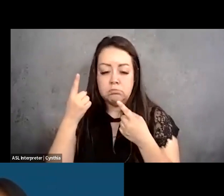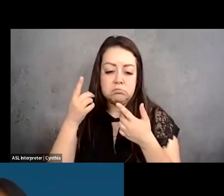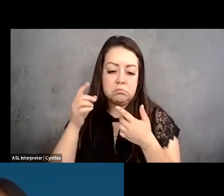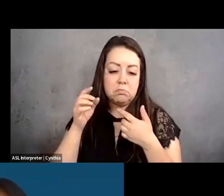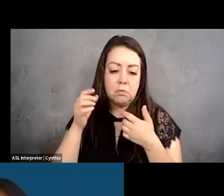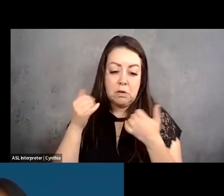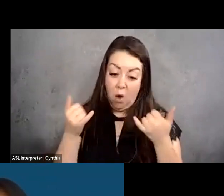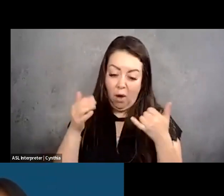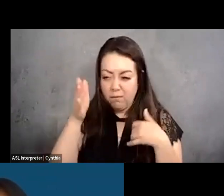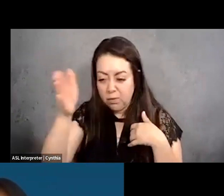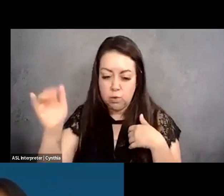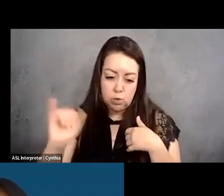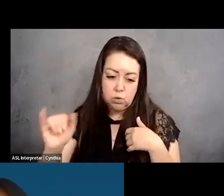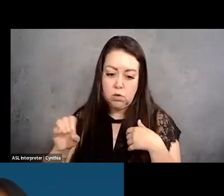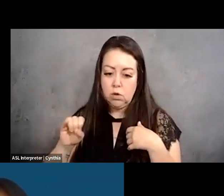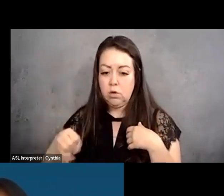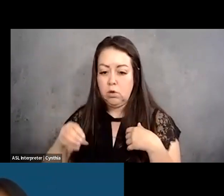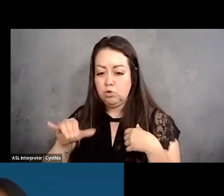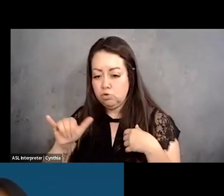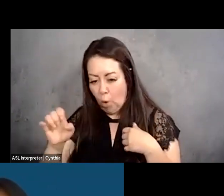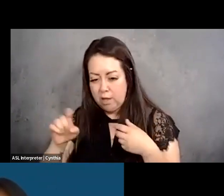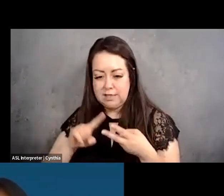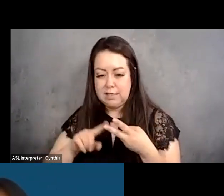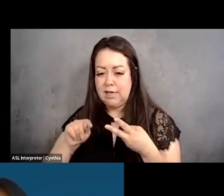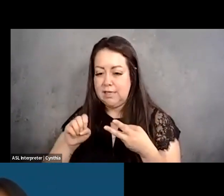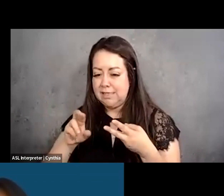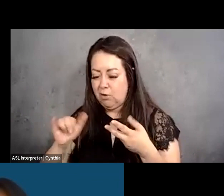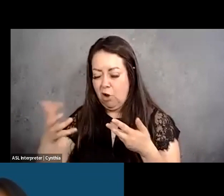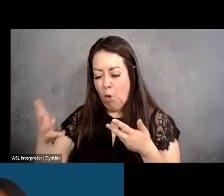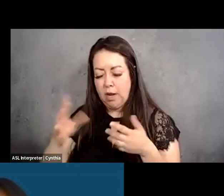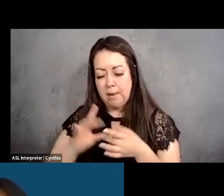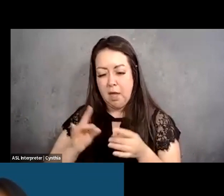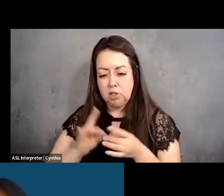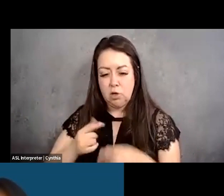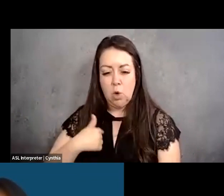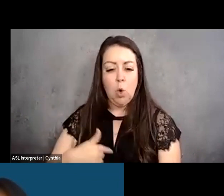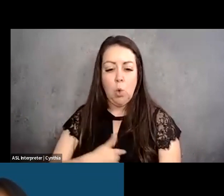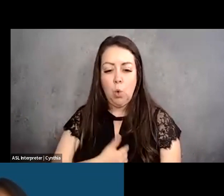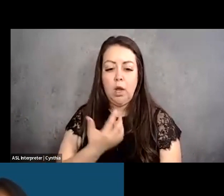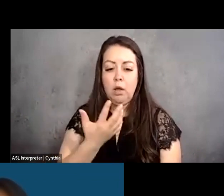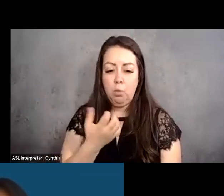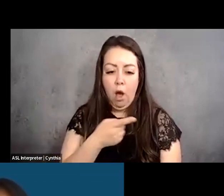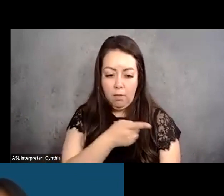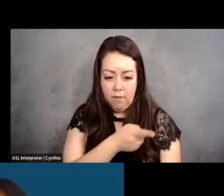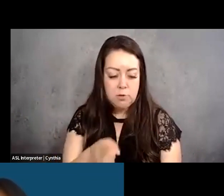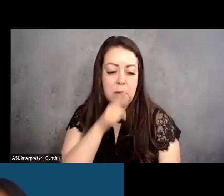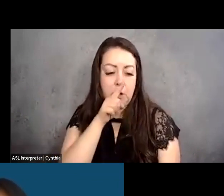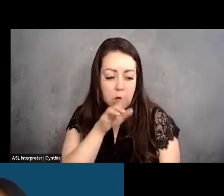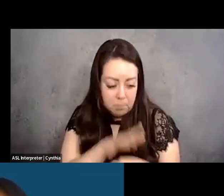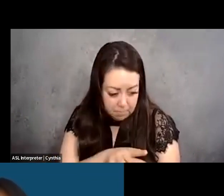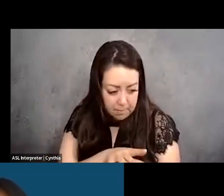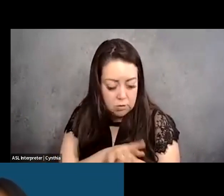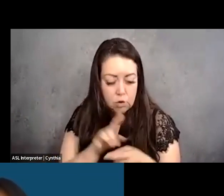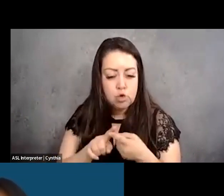that Joyce and Carrie have previously shared, you know, we really want there to be a commitment to the Native communities that they're serving, and